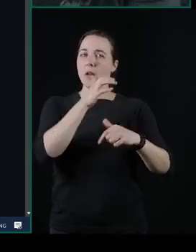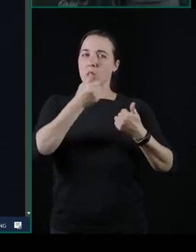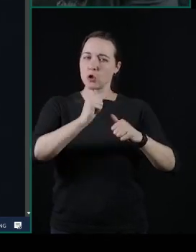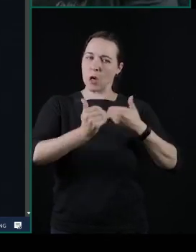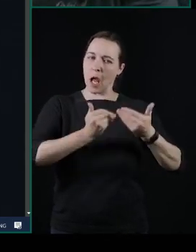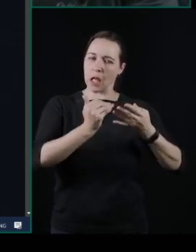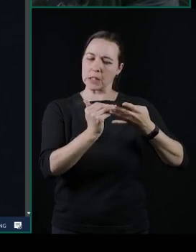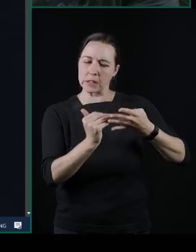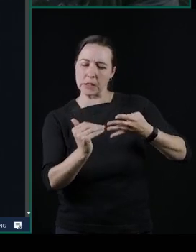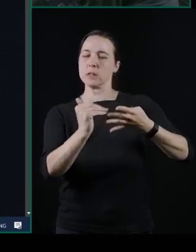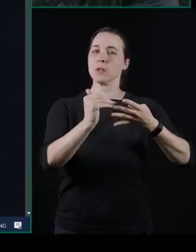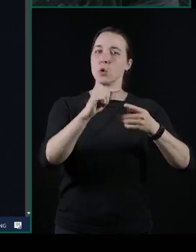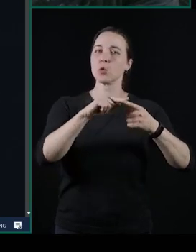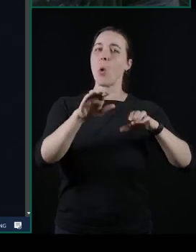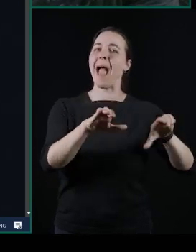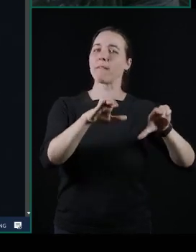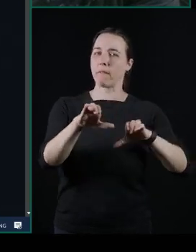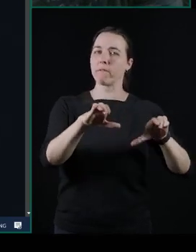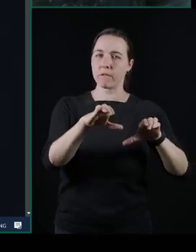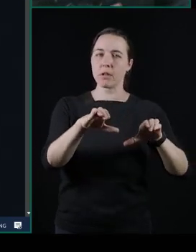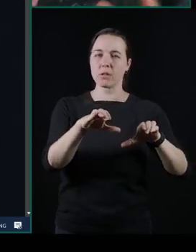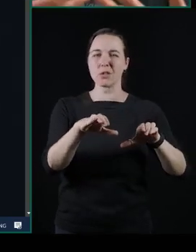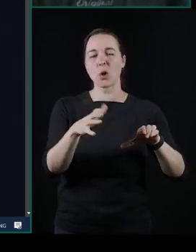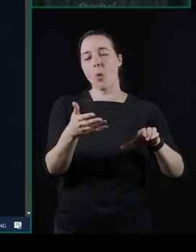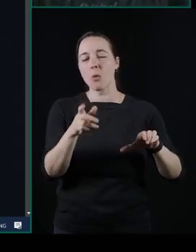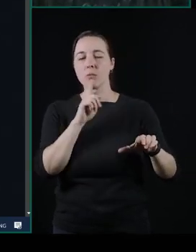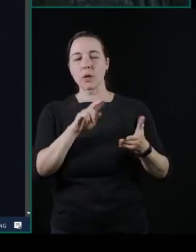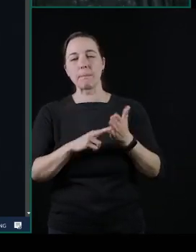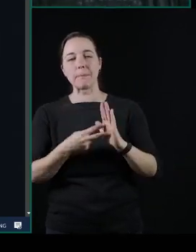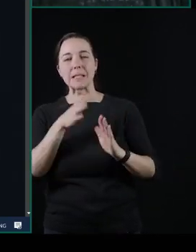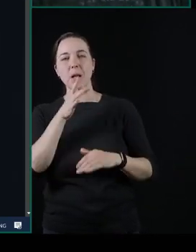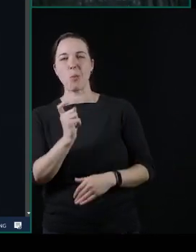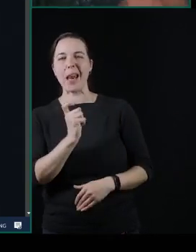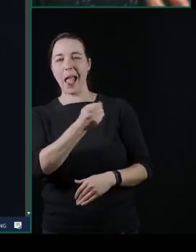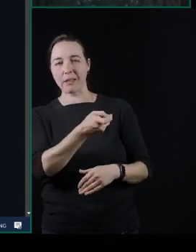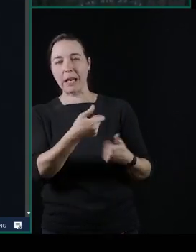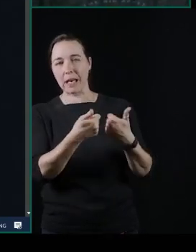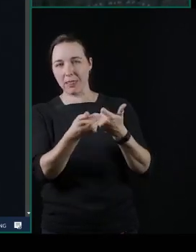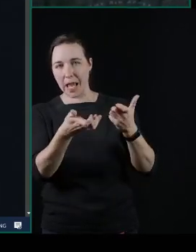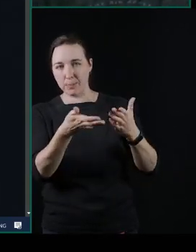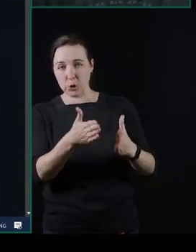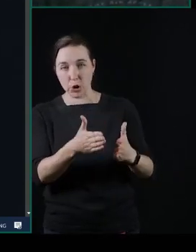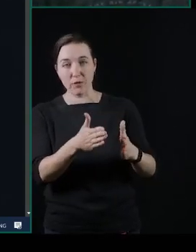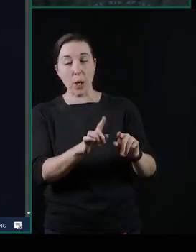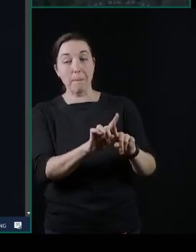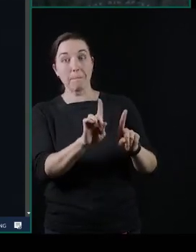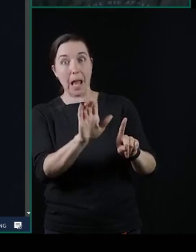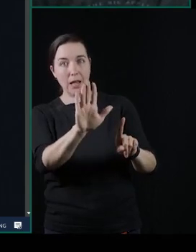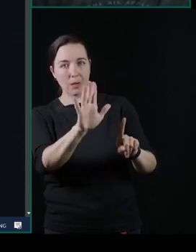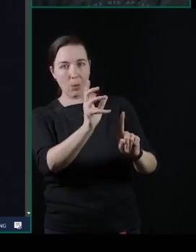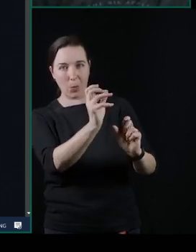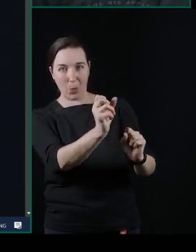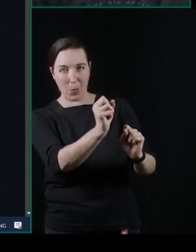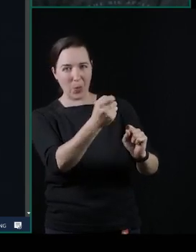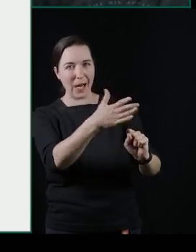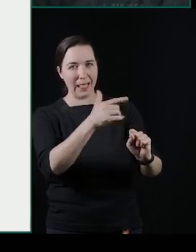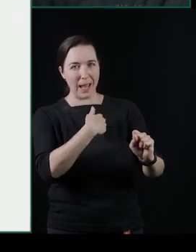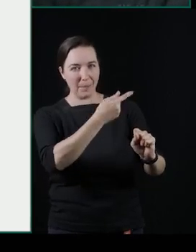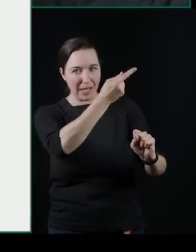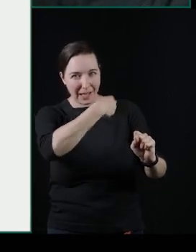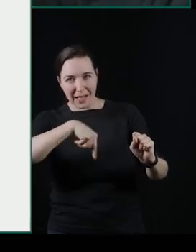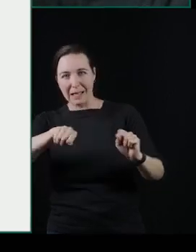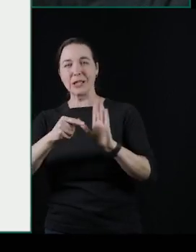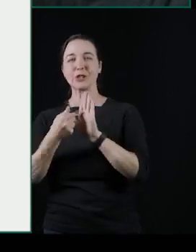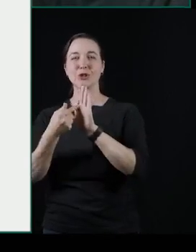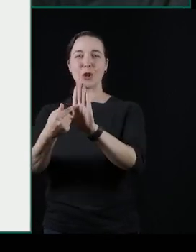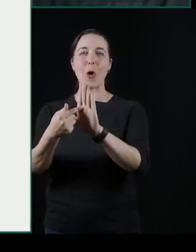server to an active state. Essentially, it will allocate the game server. But before we go that, let me take a quick